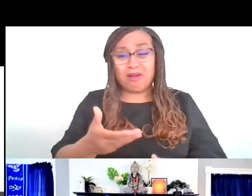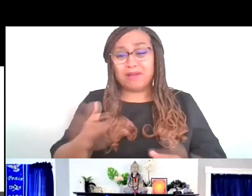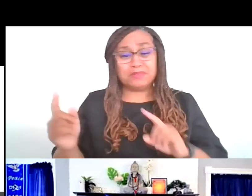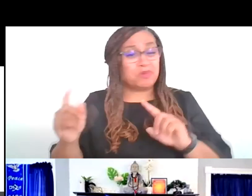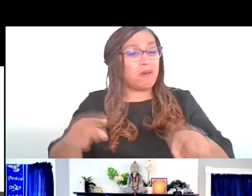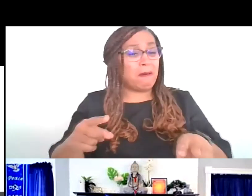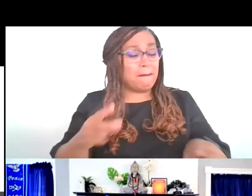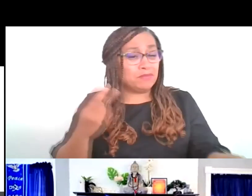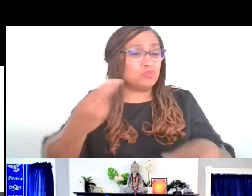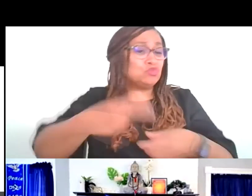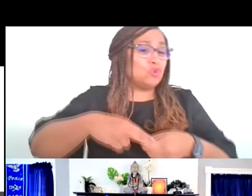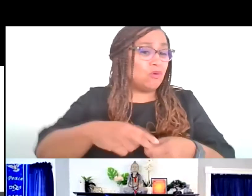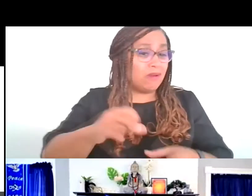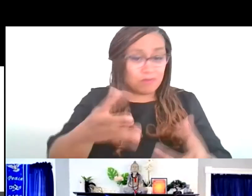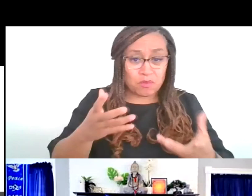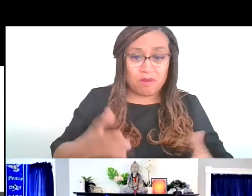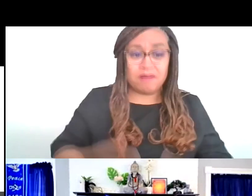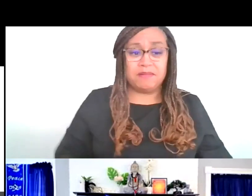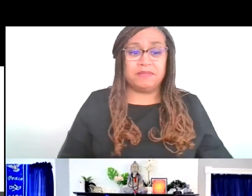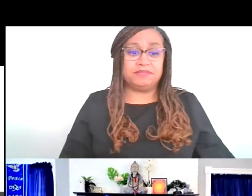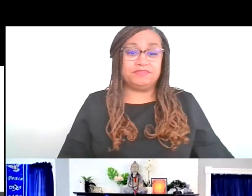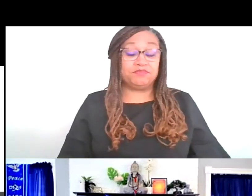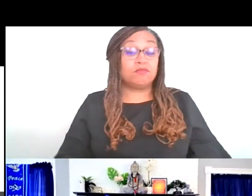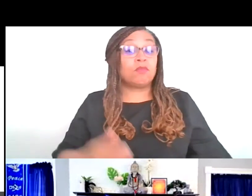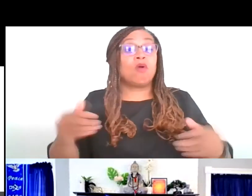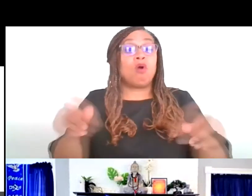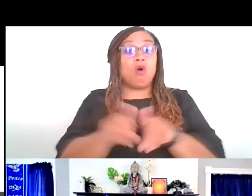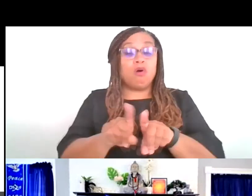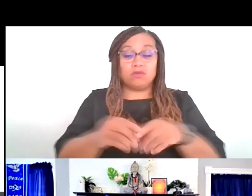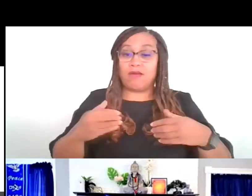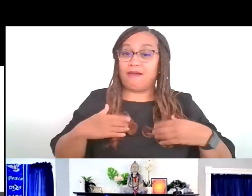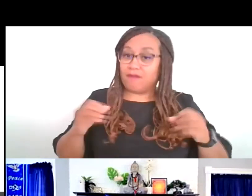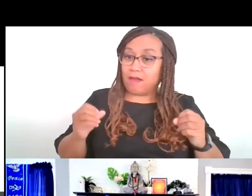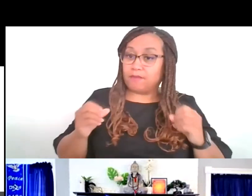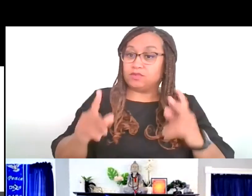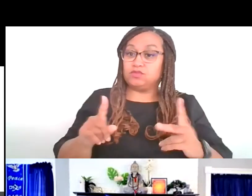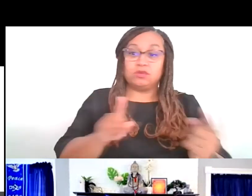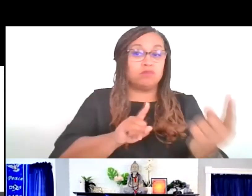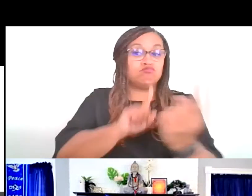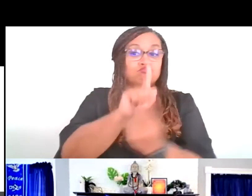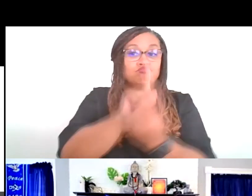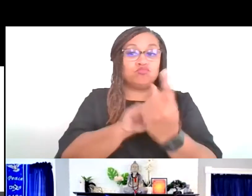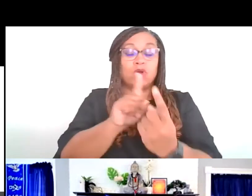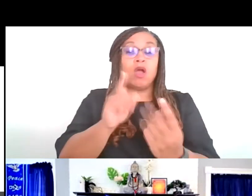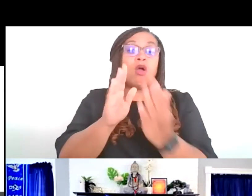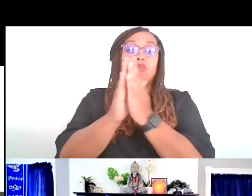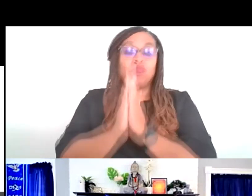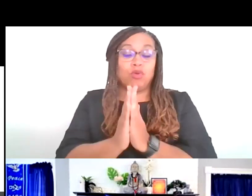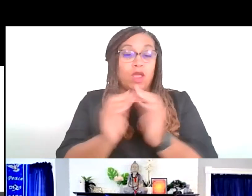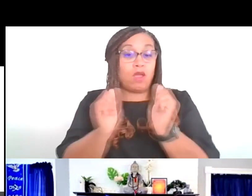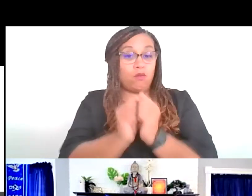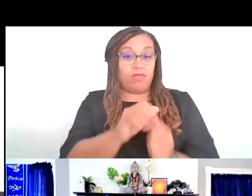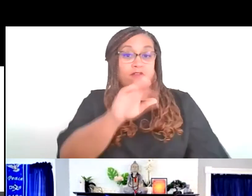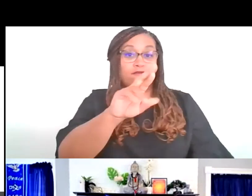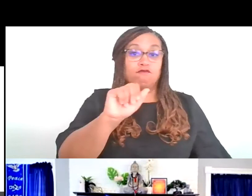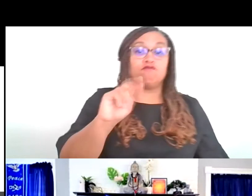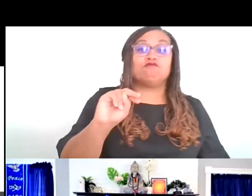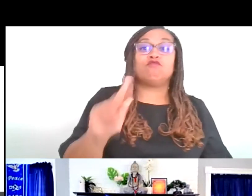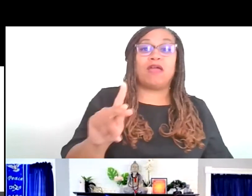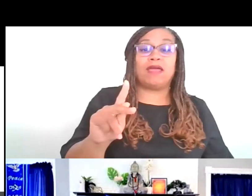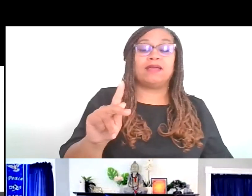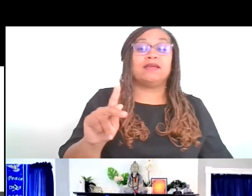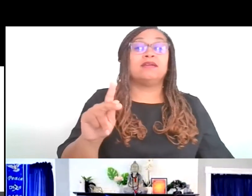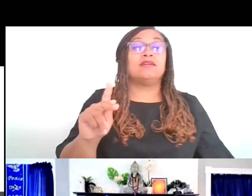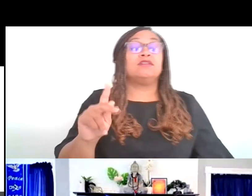choose. There is also the opportunity to have one-on-one prayer with Frank, giving Frank the opportunity to know the